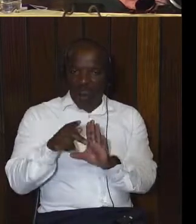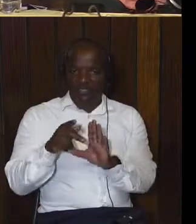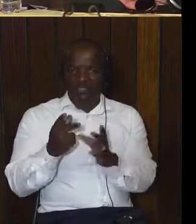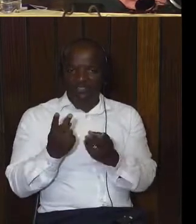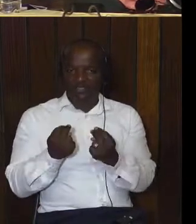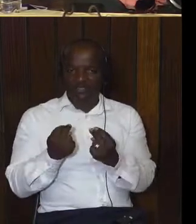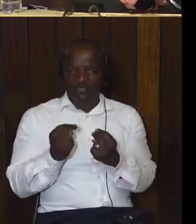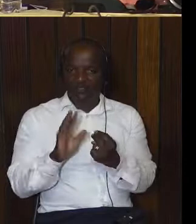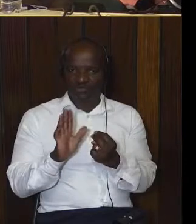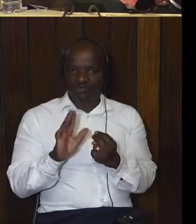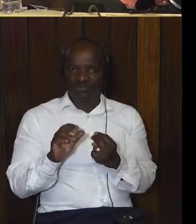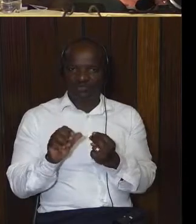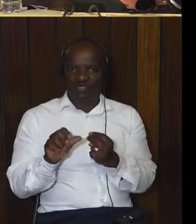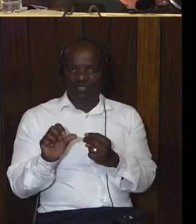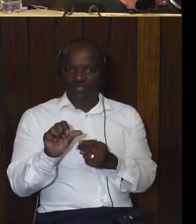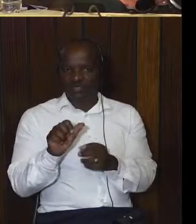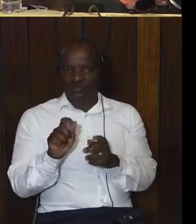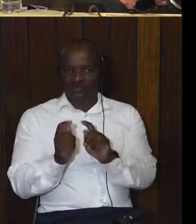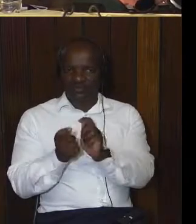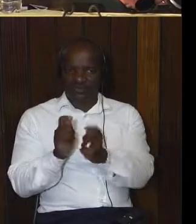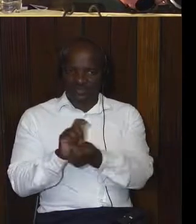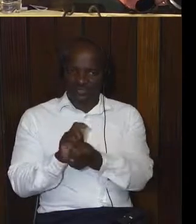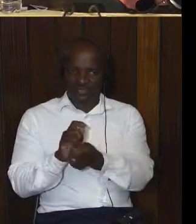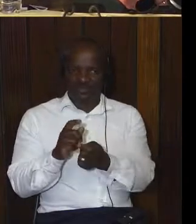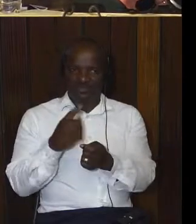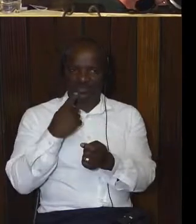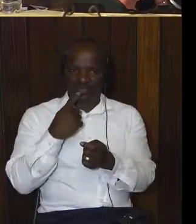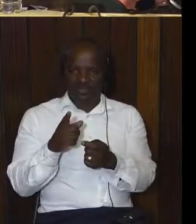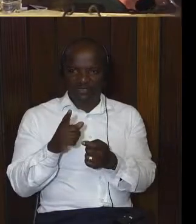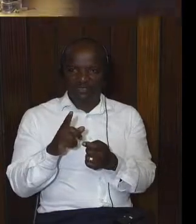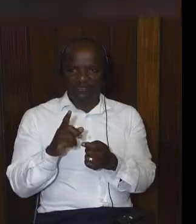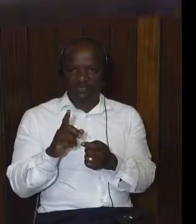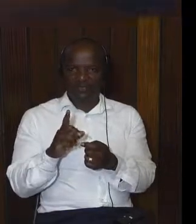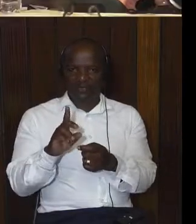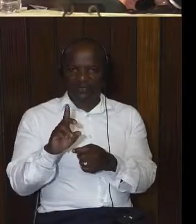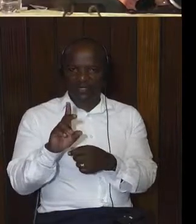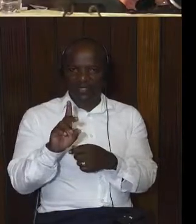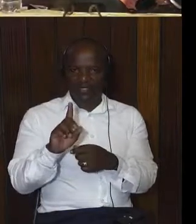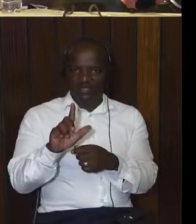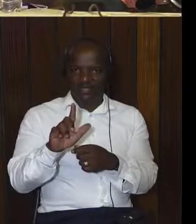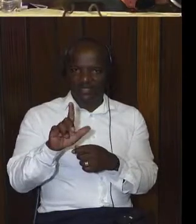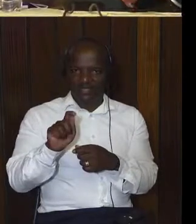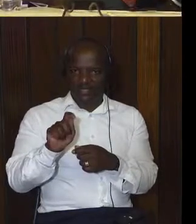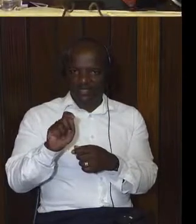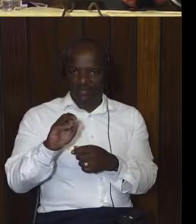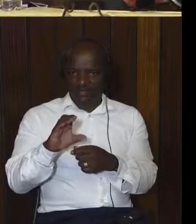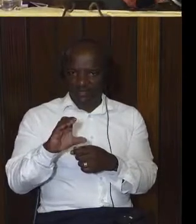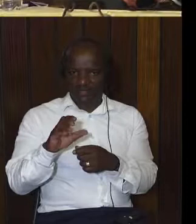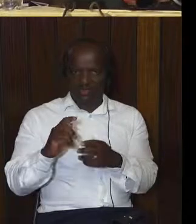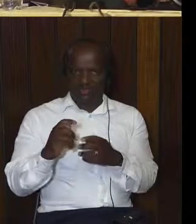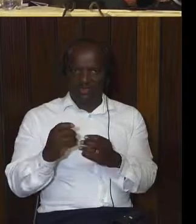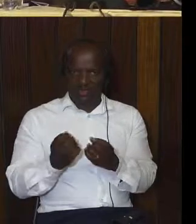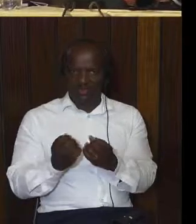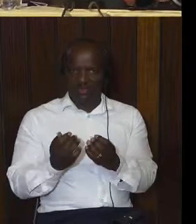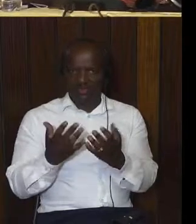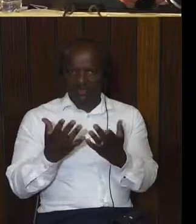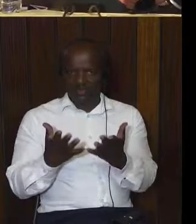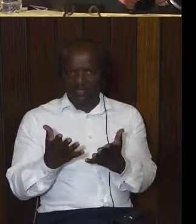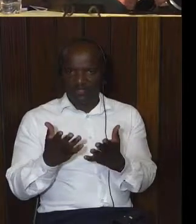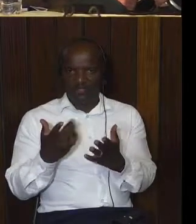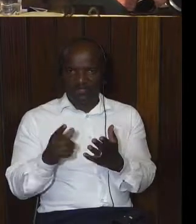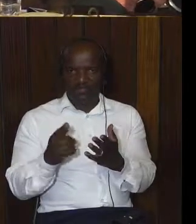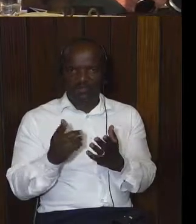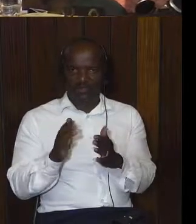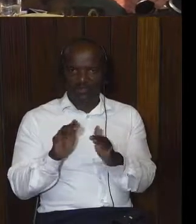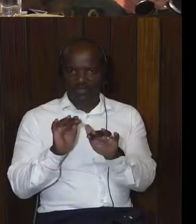the DLTC will offer a very good additional service offering for people, and we also